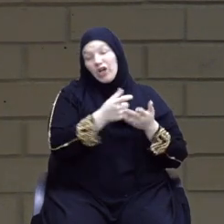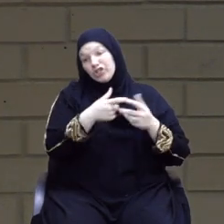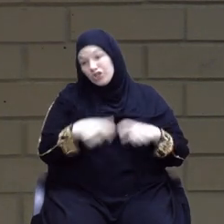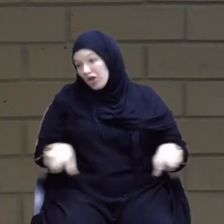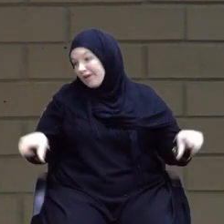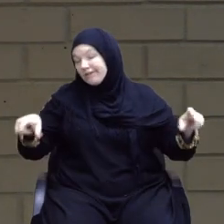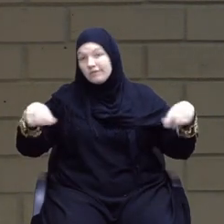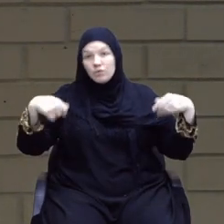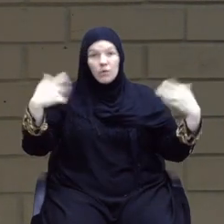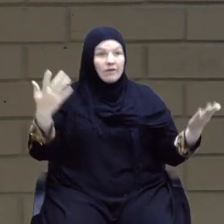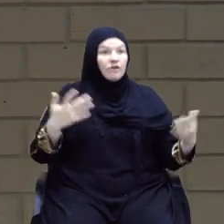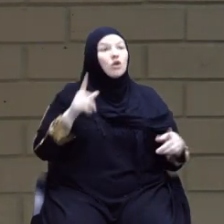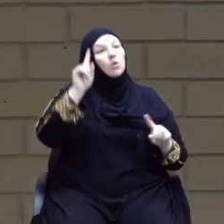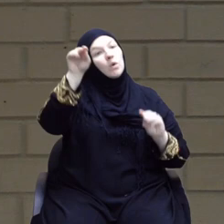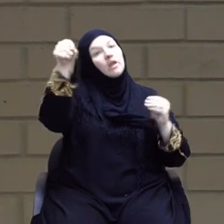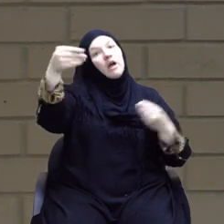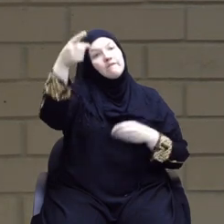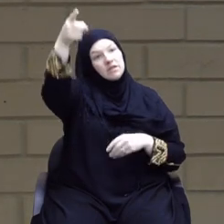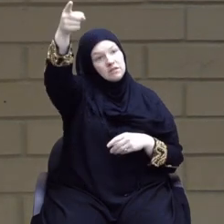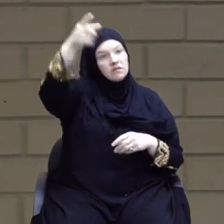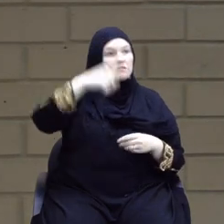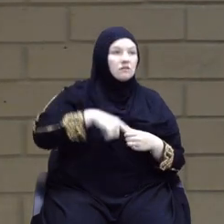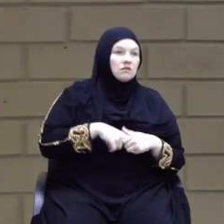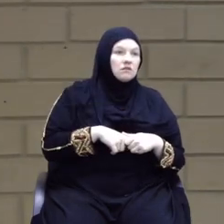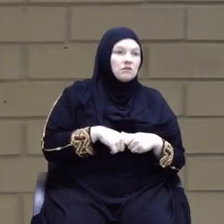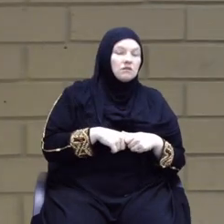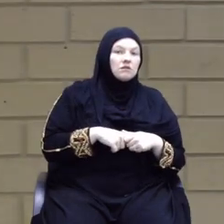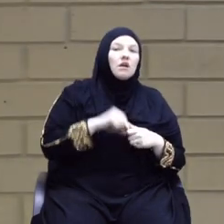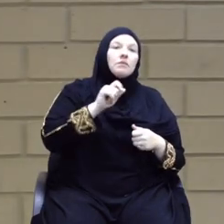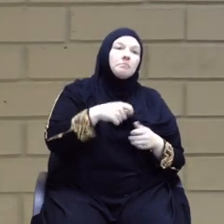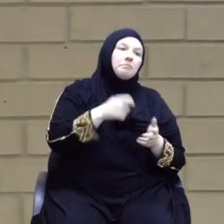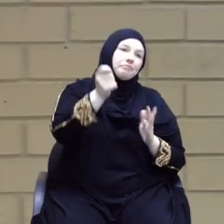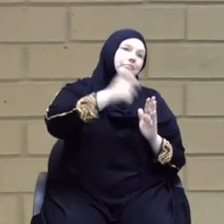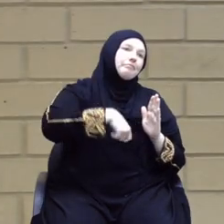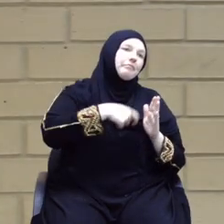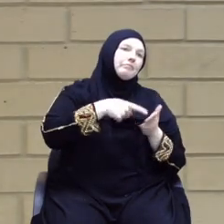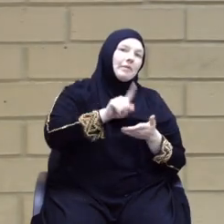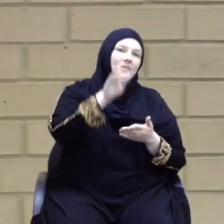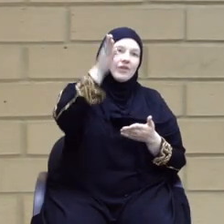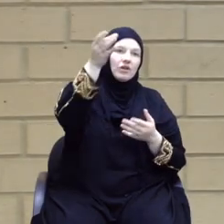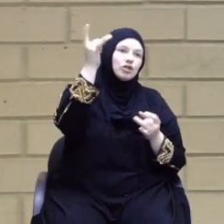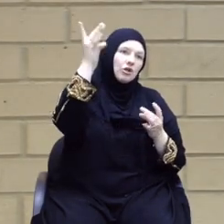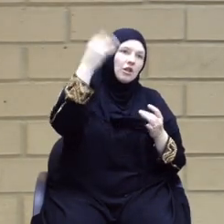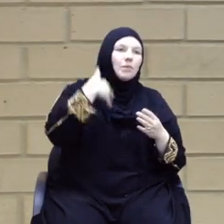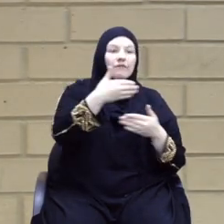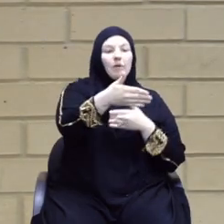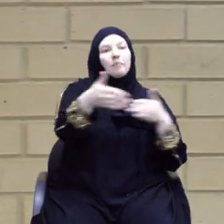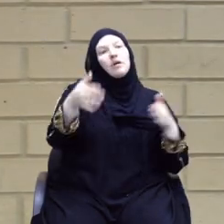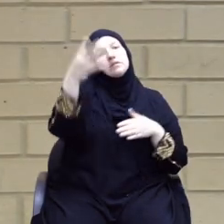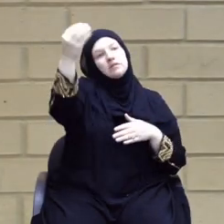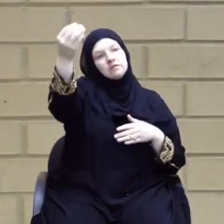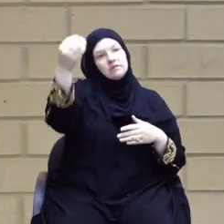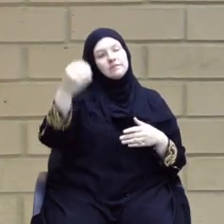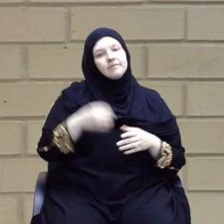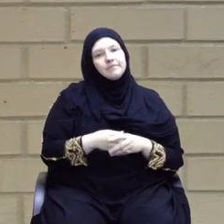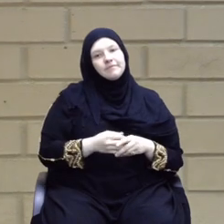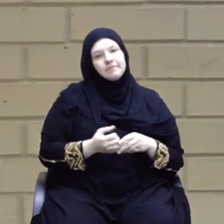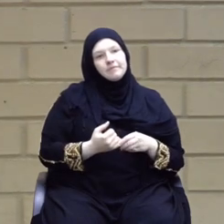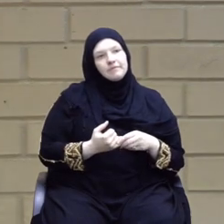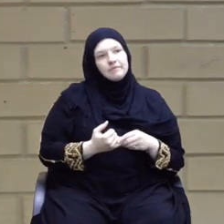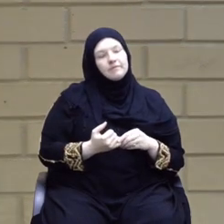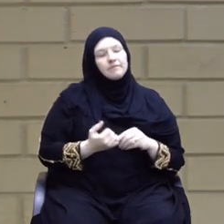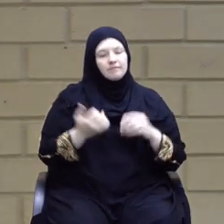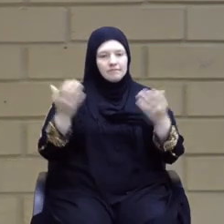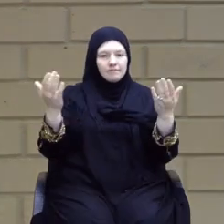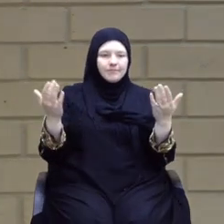offices 1 and 2 and make your payment there, inshallah. And we have the boxes outside. Allahumma ansur al-Islam wa al-Muslimin. Allahumma adhilla al-zalamata